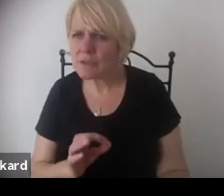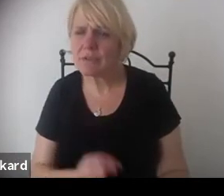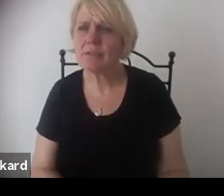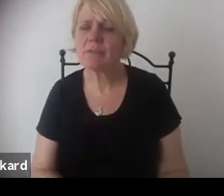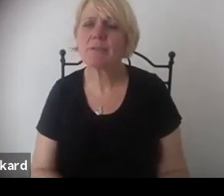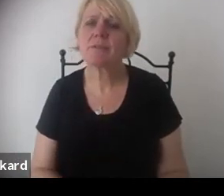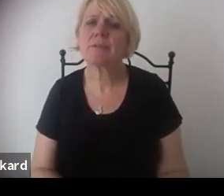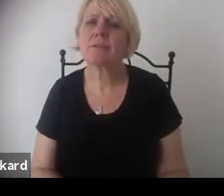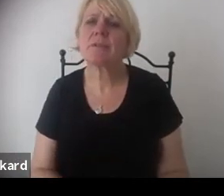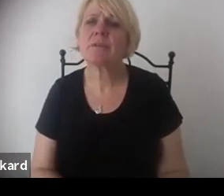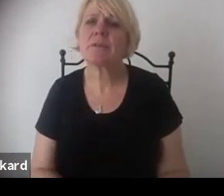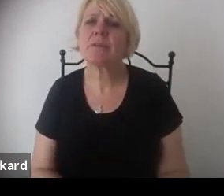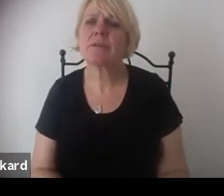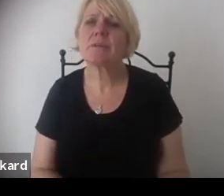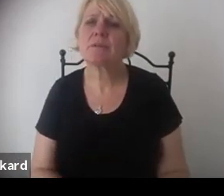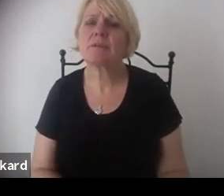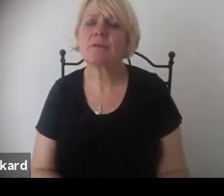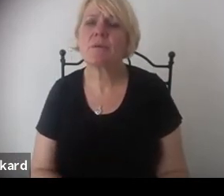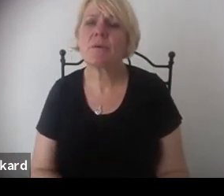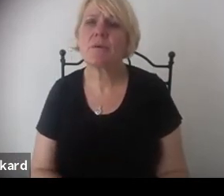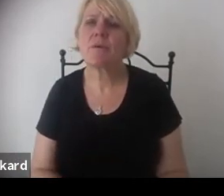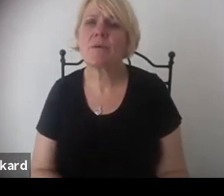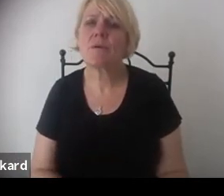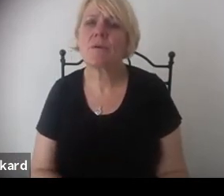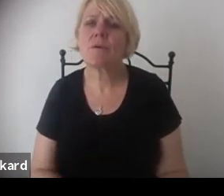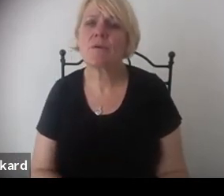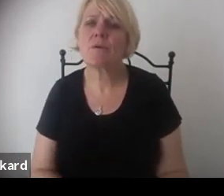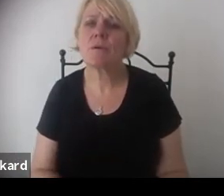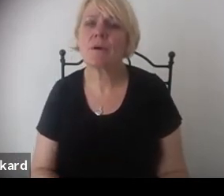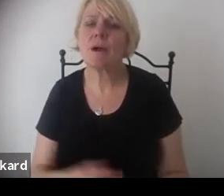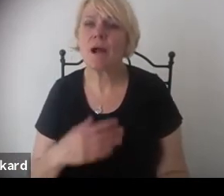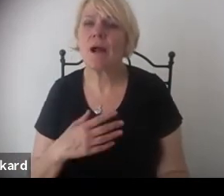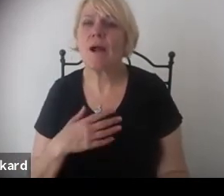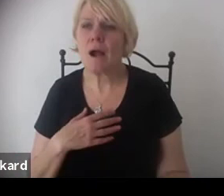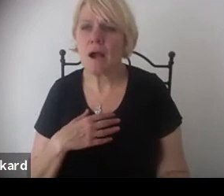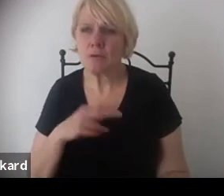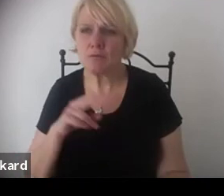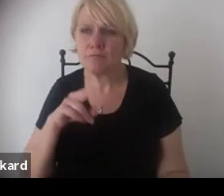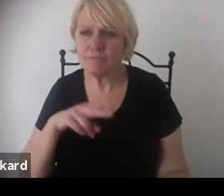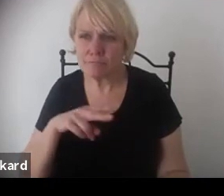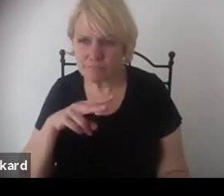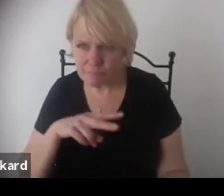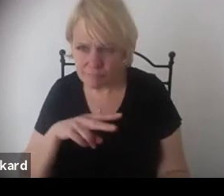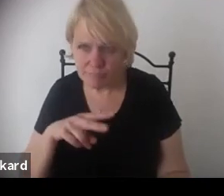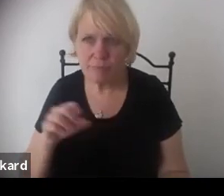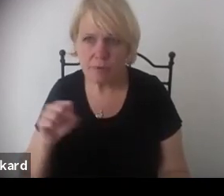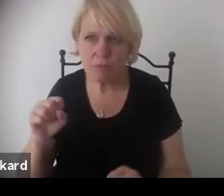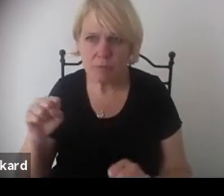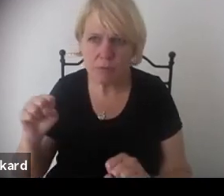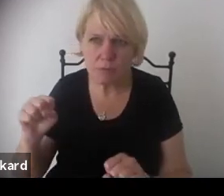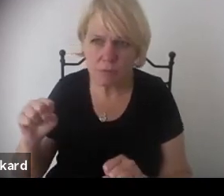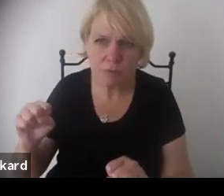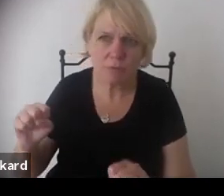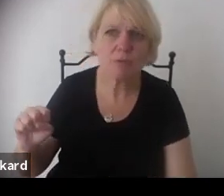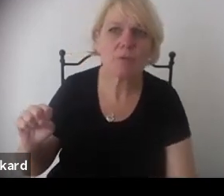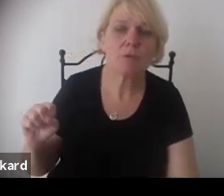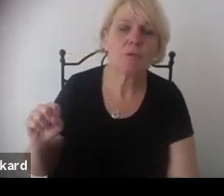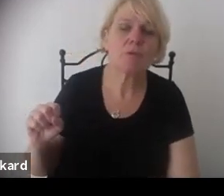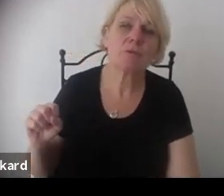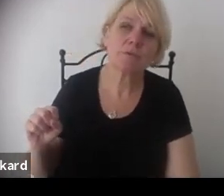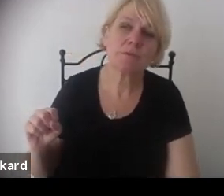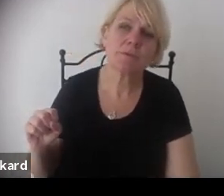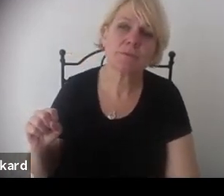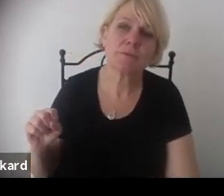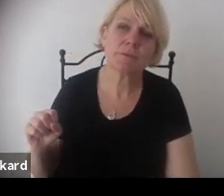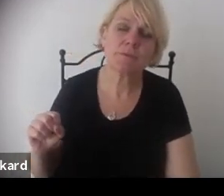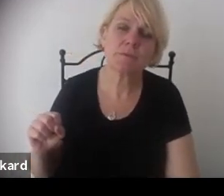a discrepancy? And I'm trying to scroll here. So, sorry, I will ask this question. Why is there such a